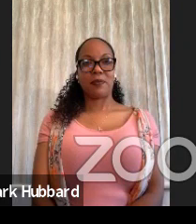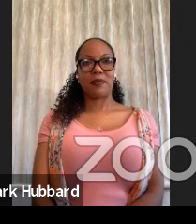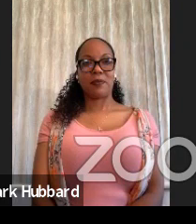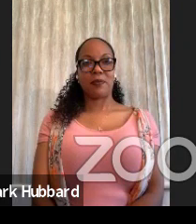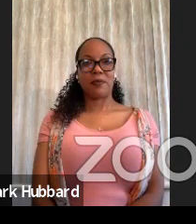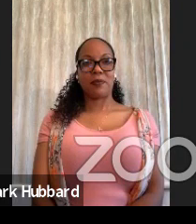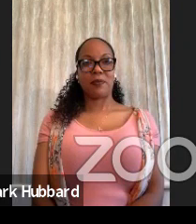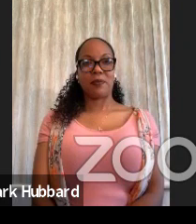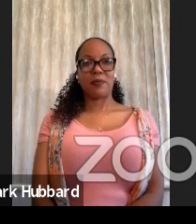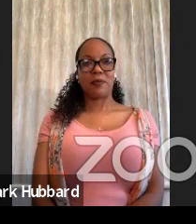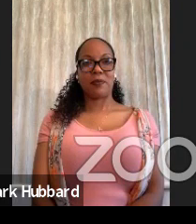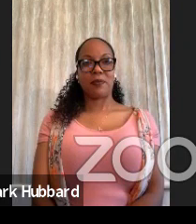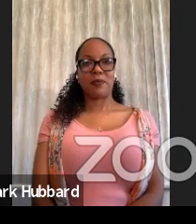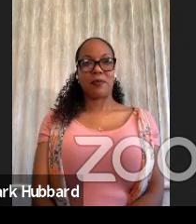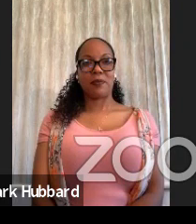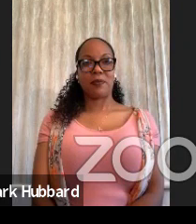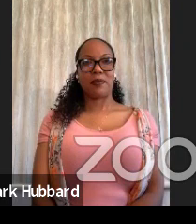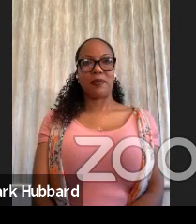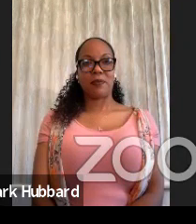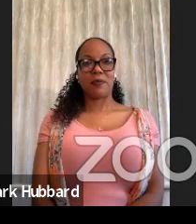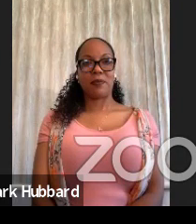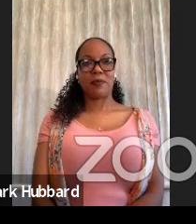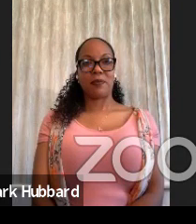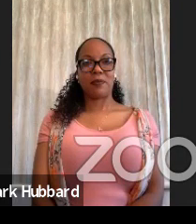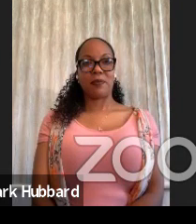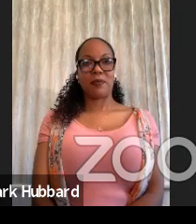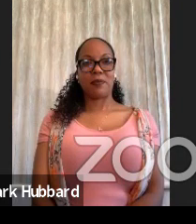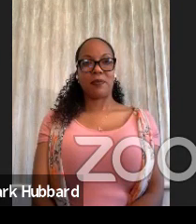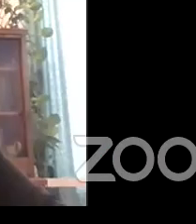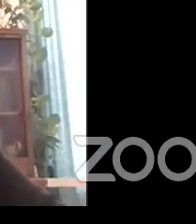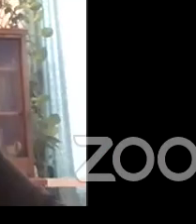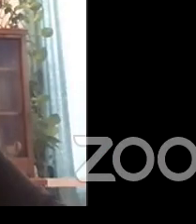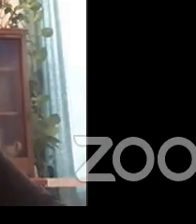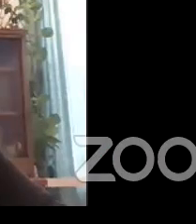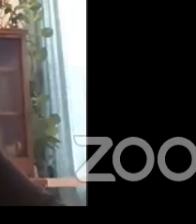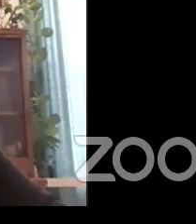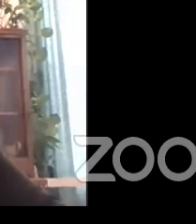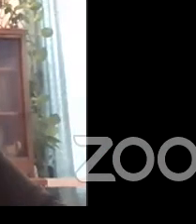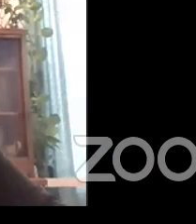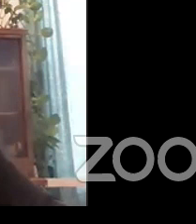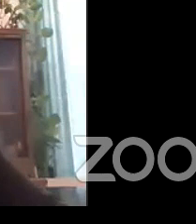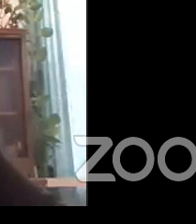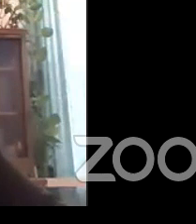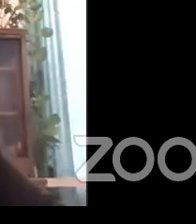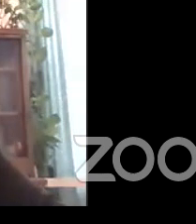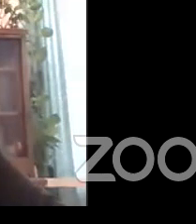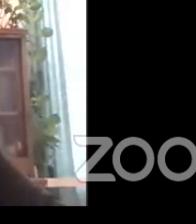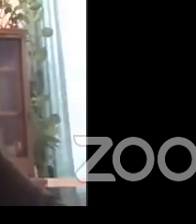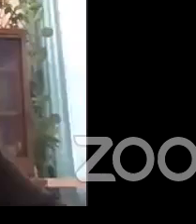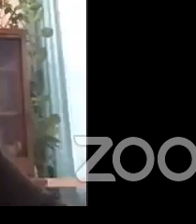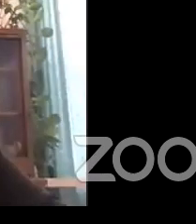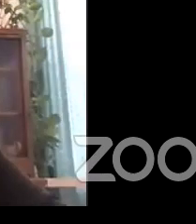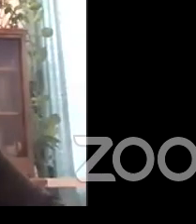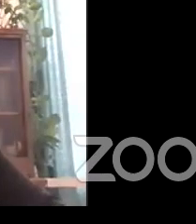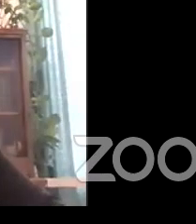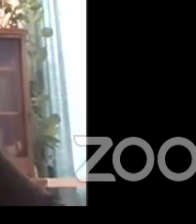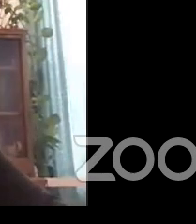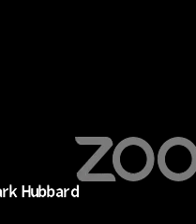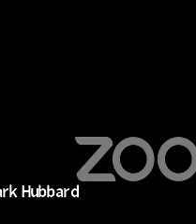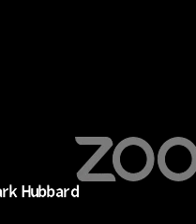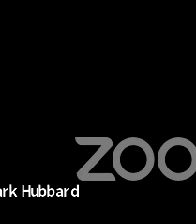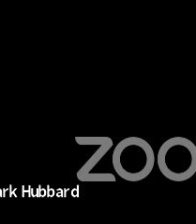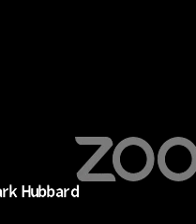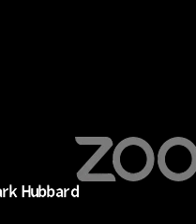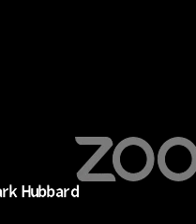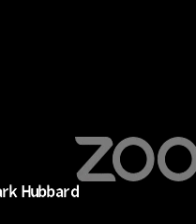that utilizes weapons of war in our communities on an almost annual basis. We are tired of seeing our tax dollars shoveled into